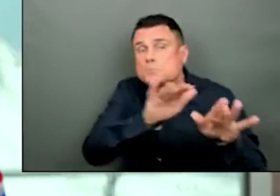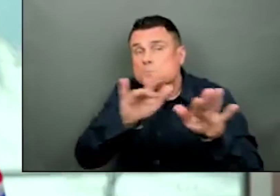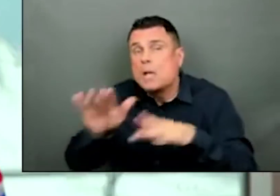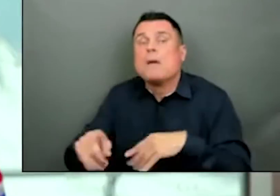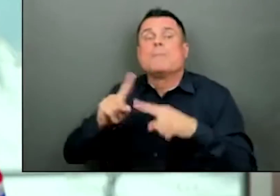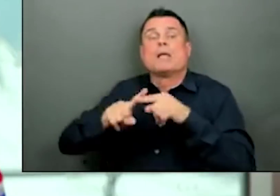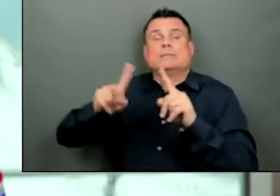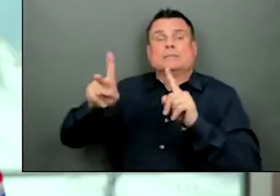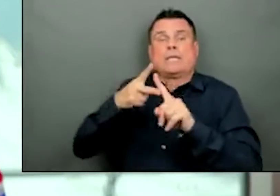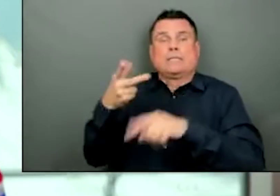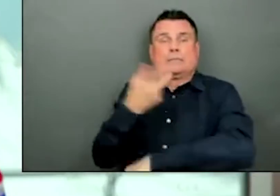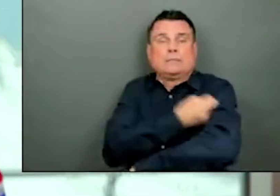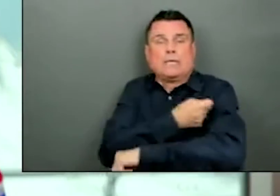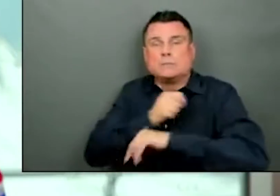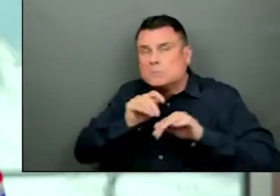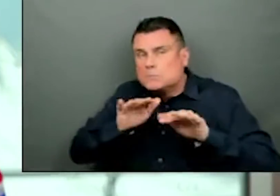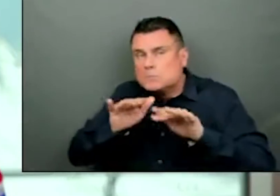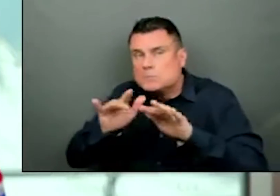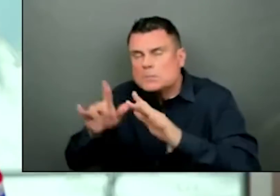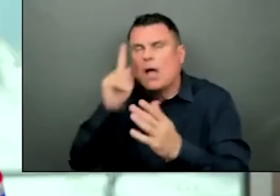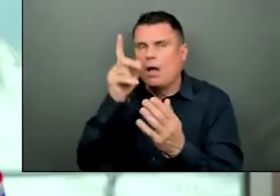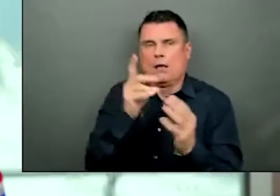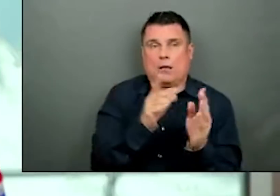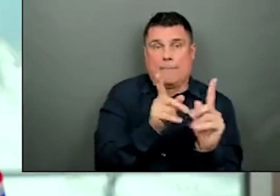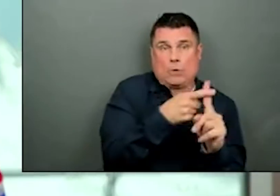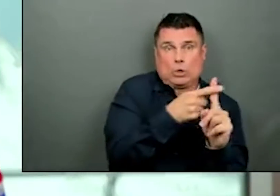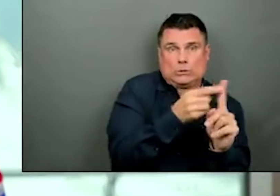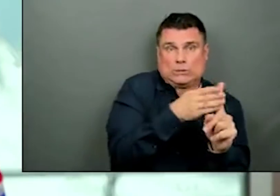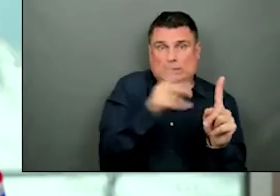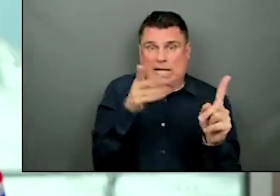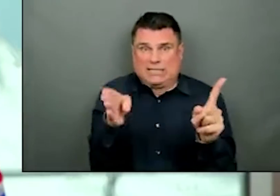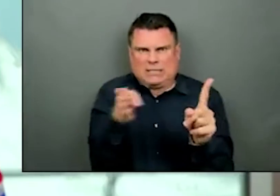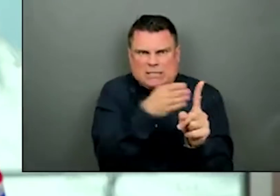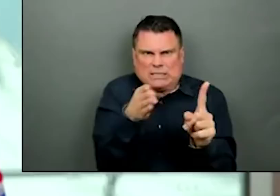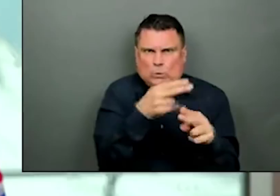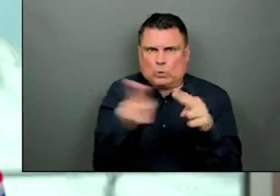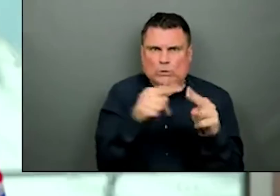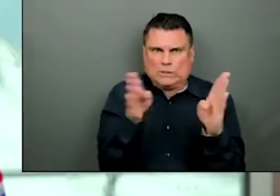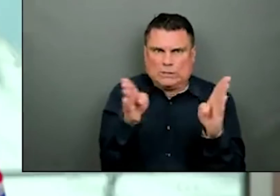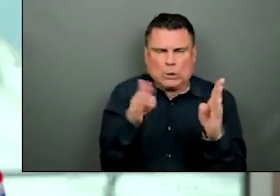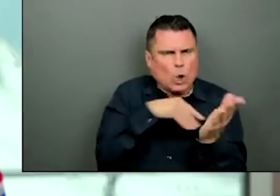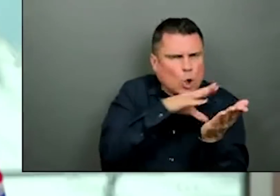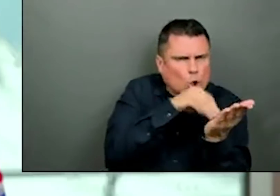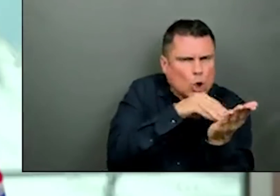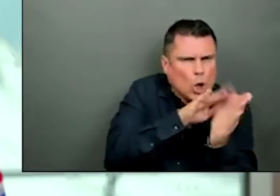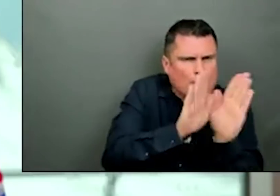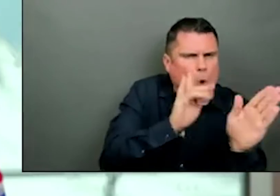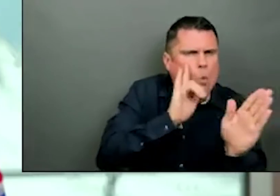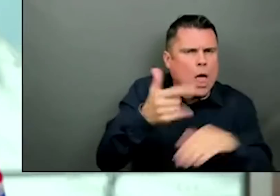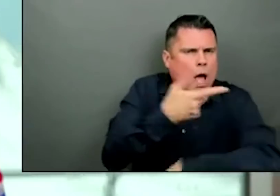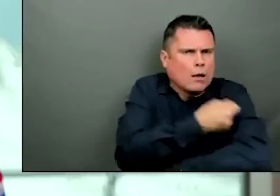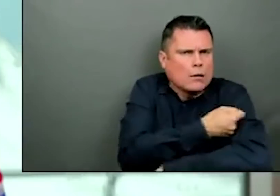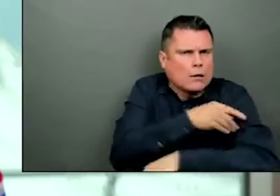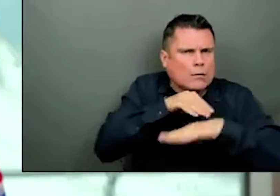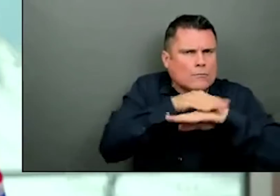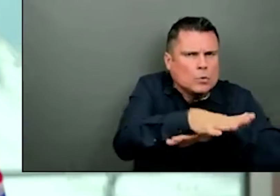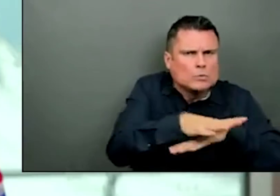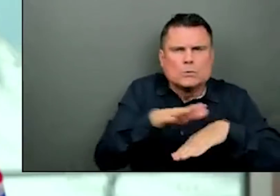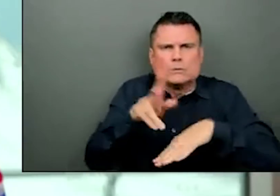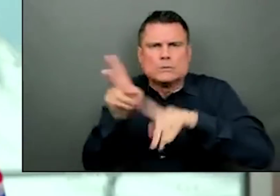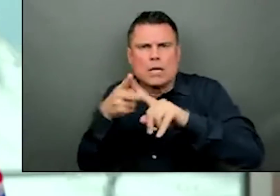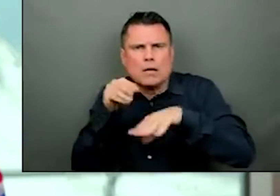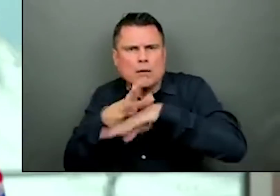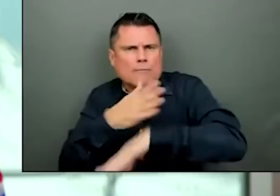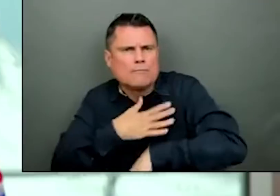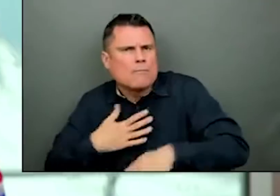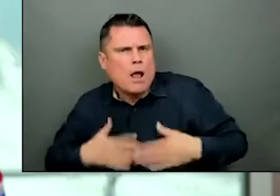What we have learned since from the clinical trials is that all of these vaccines are very effective, with the second dose and the